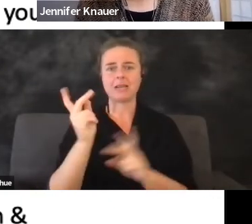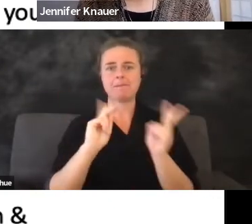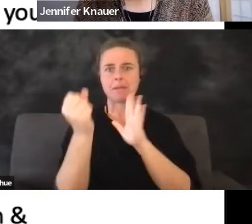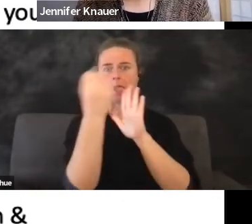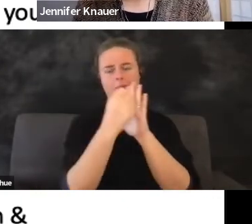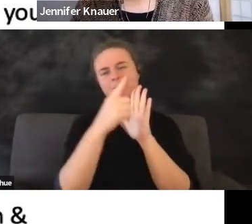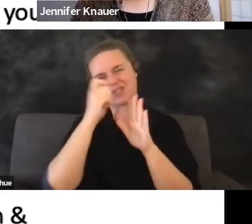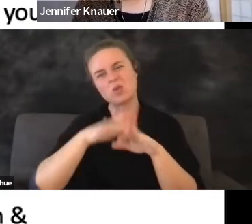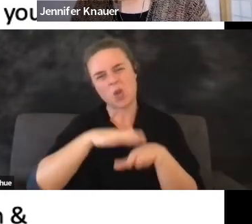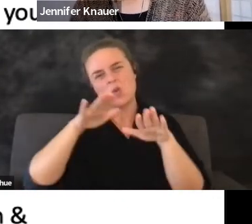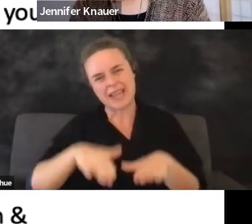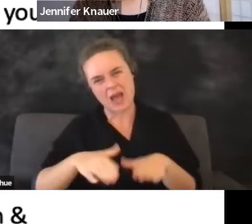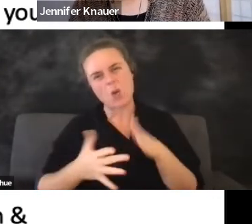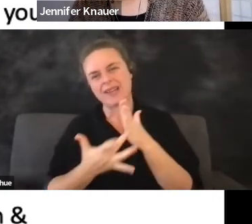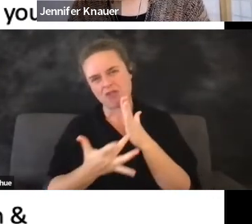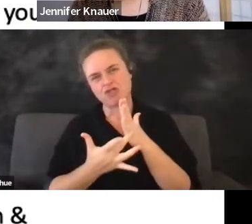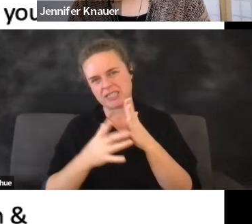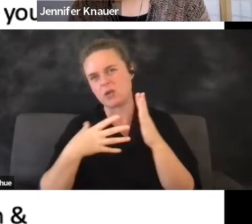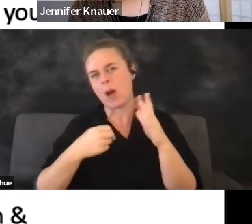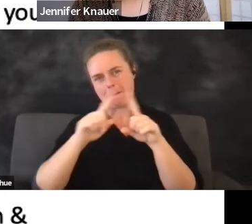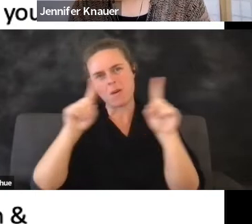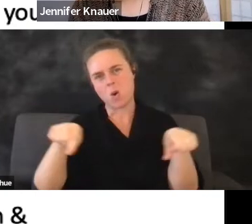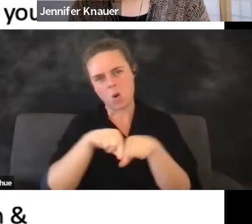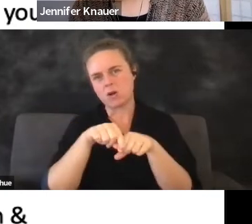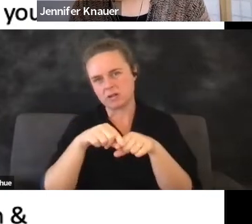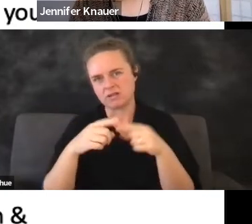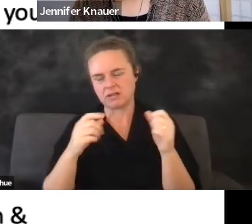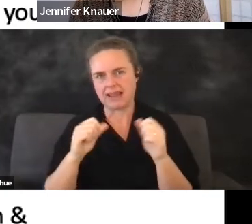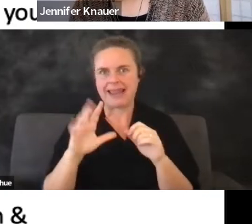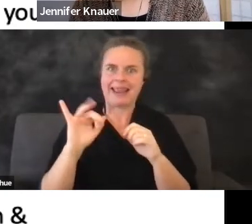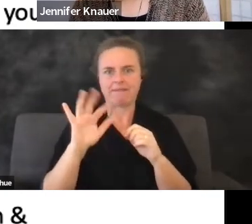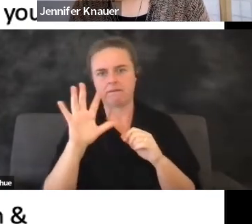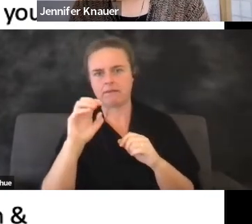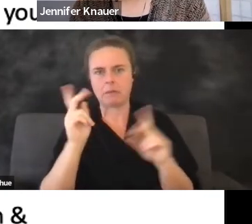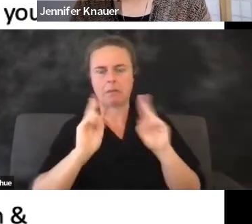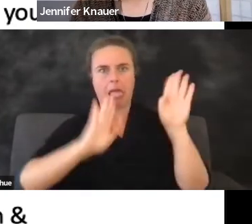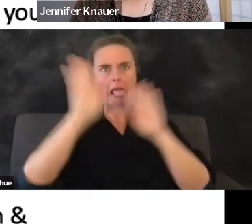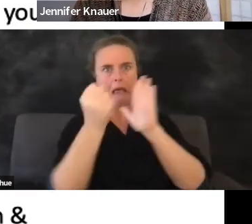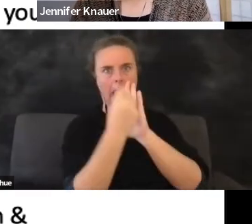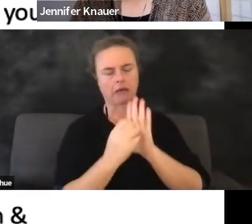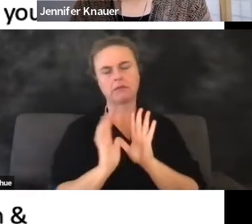questions before we transition here?